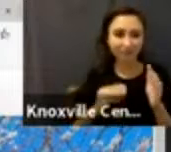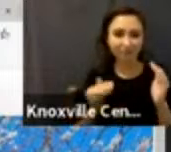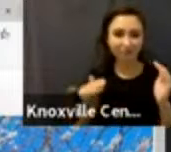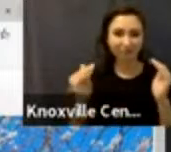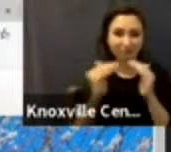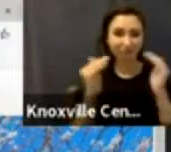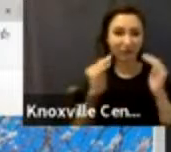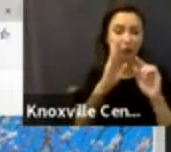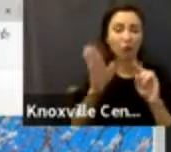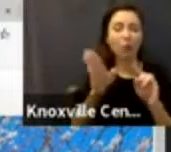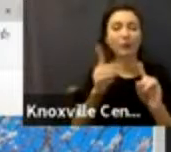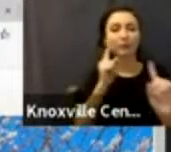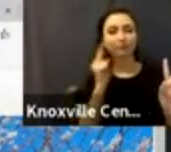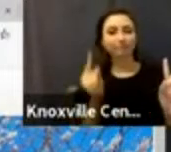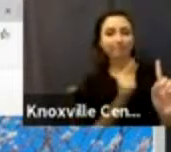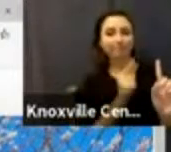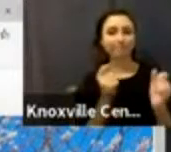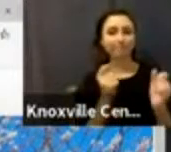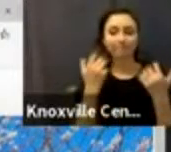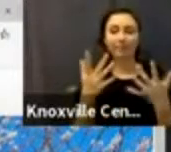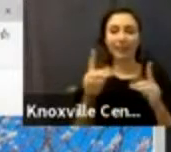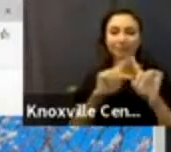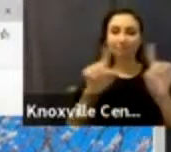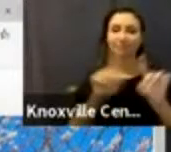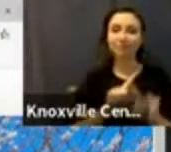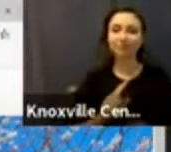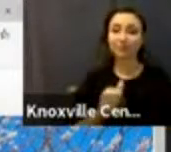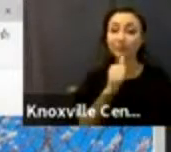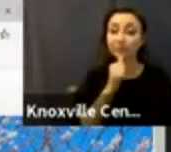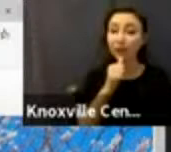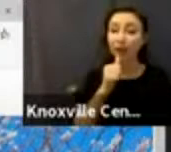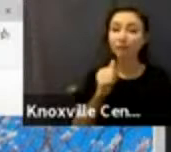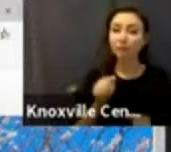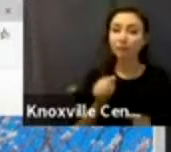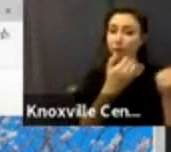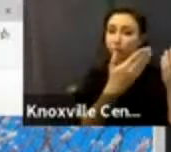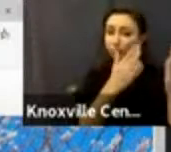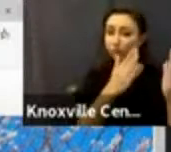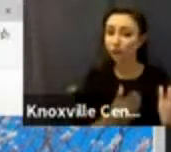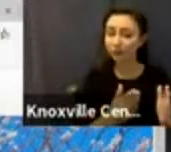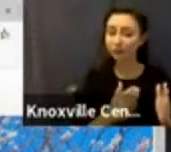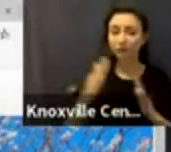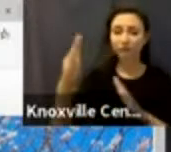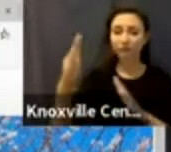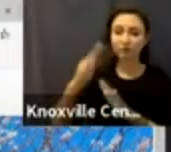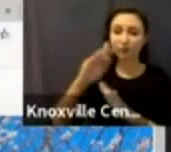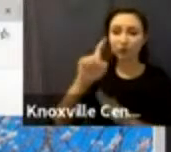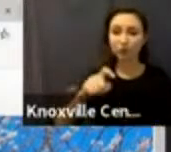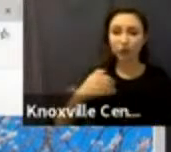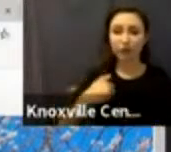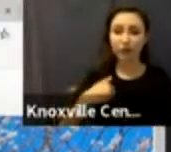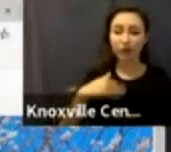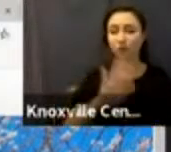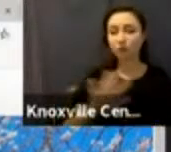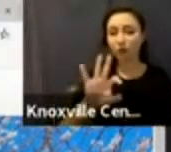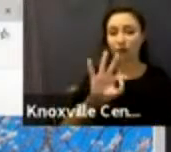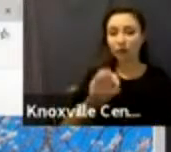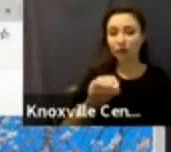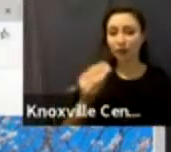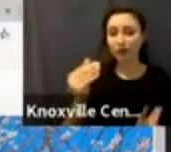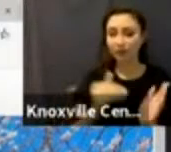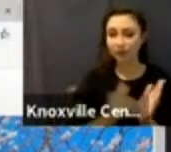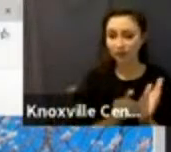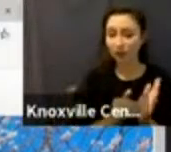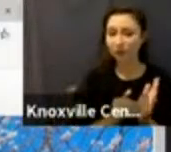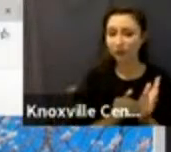going to be an effort by a lot of private providers. At its peak, we're supposed to be receiving about 90,000 doses